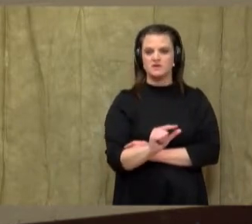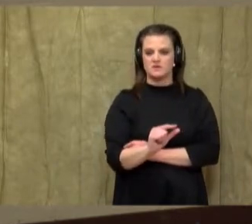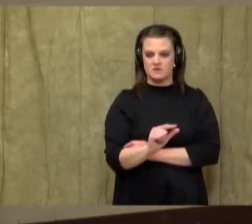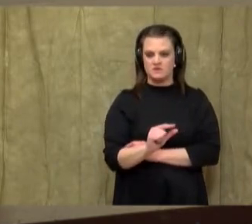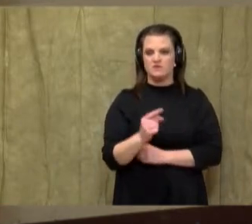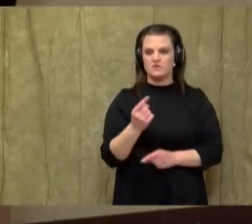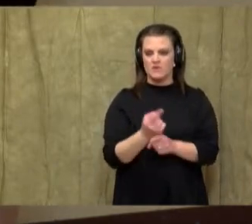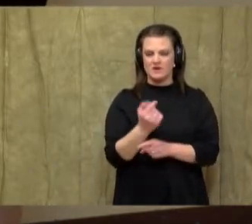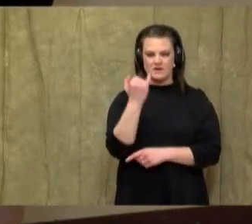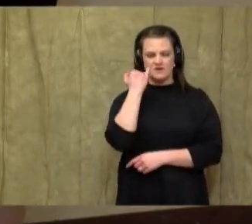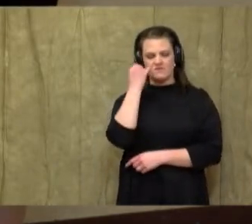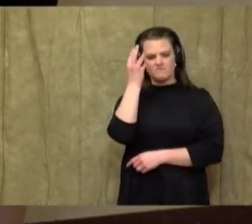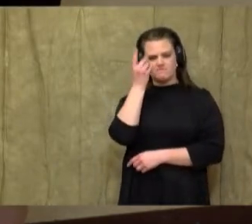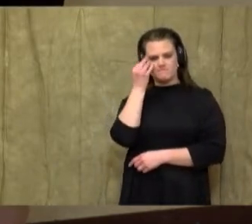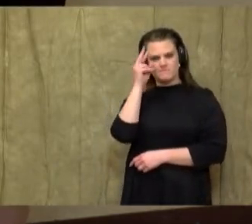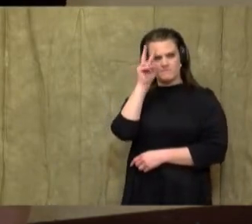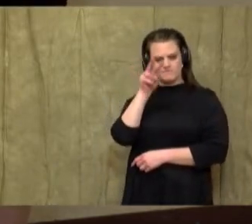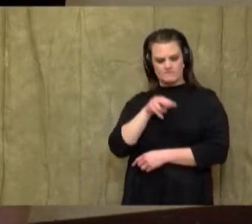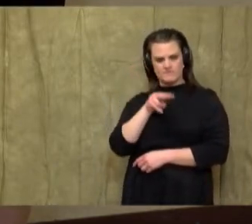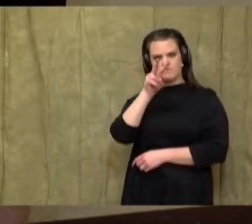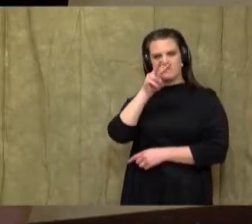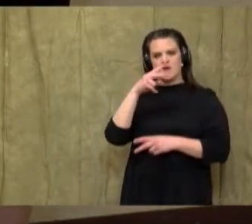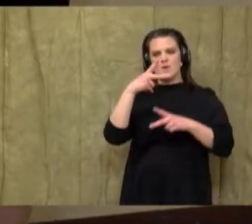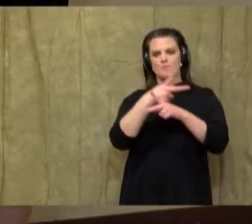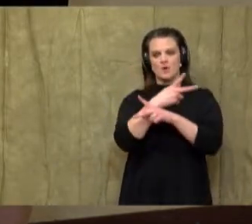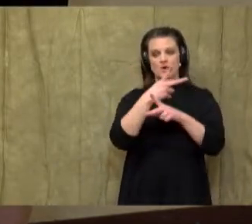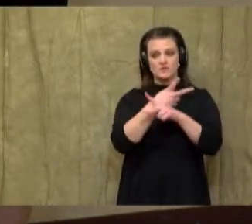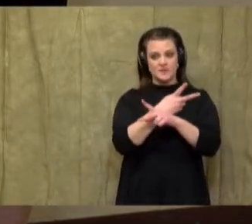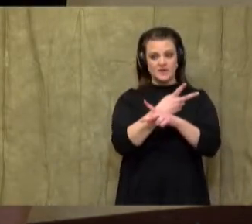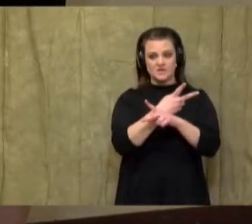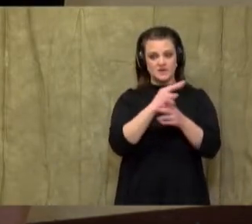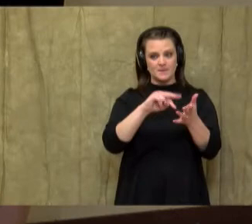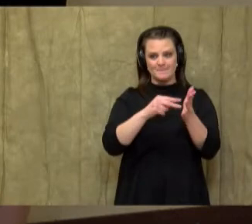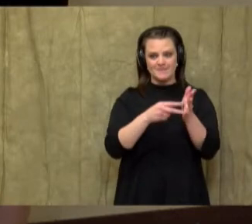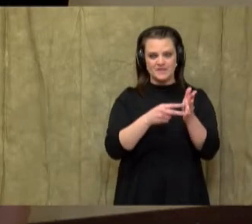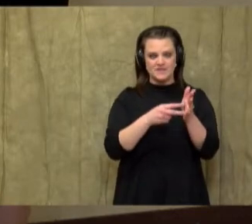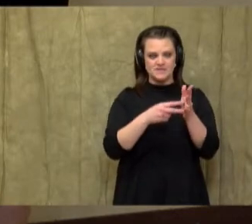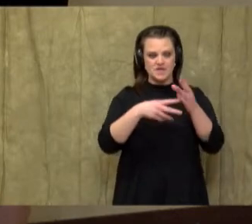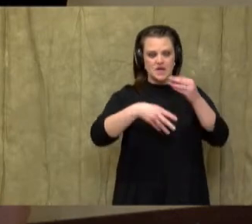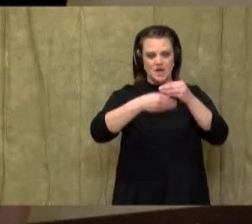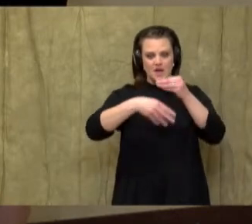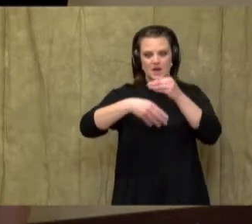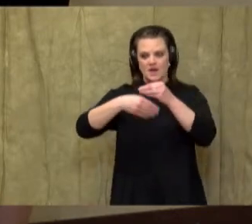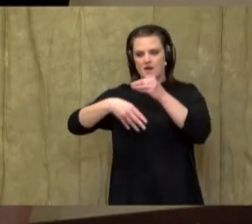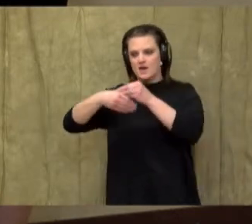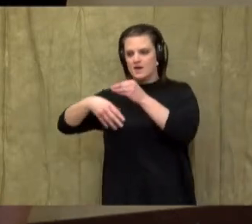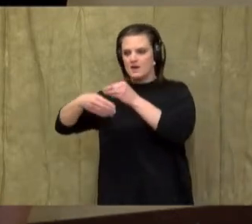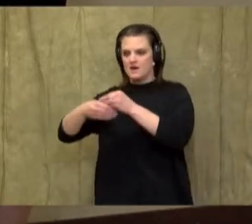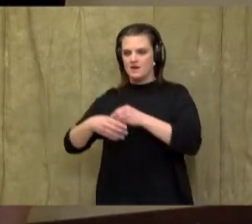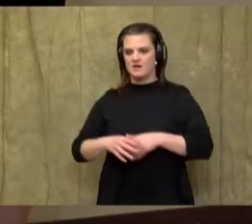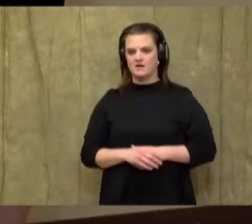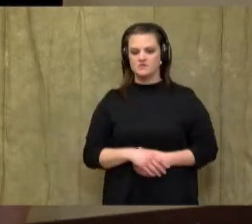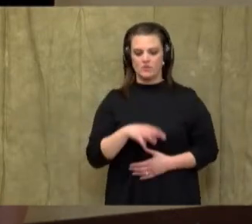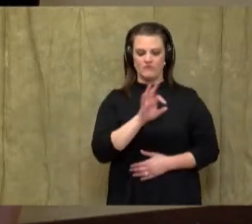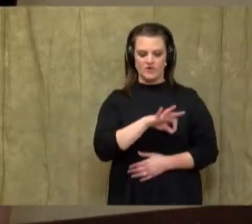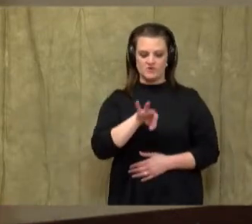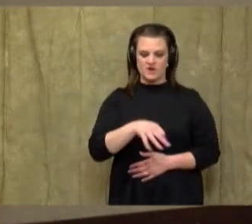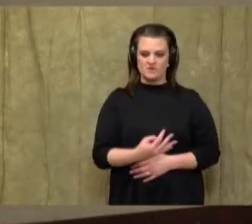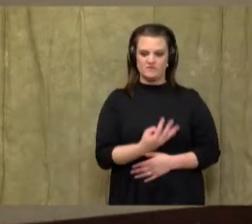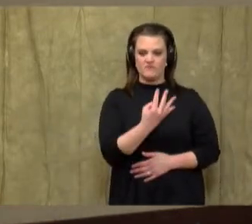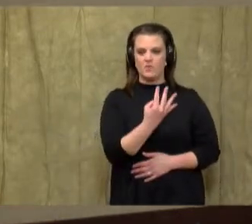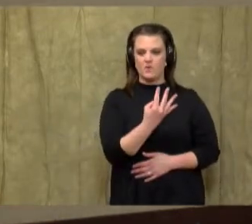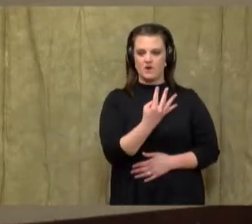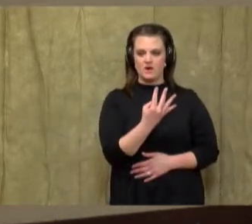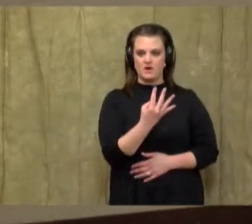if you think about it too, multiplication, repeated addition, if I have 4 orders of French fries and